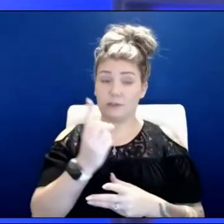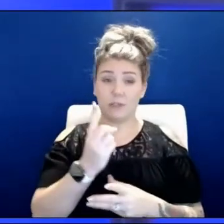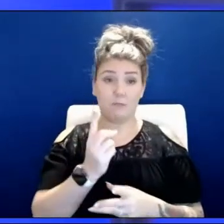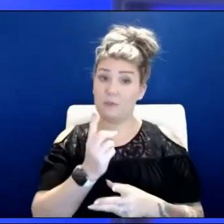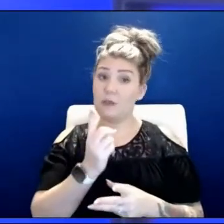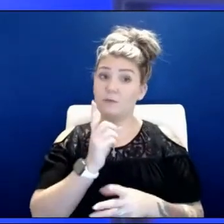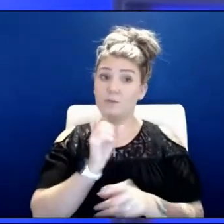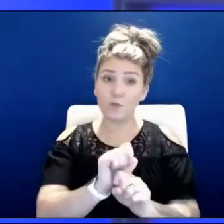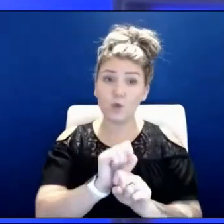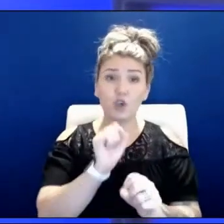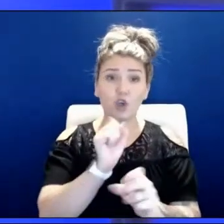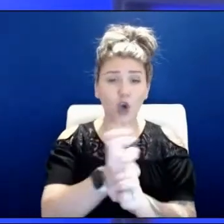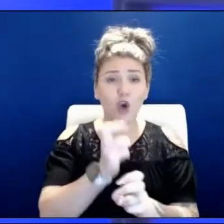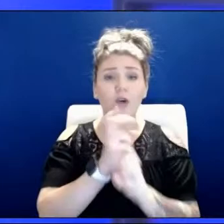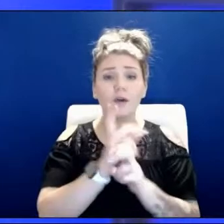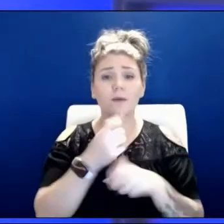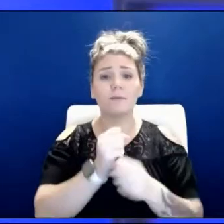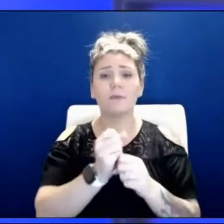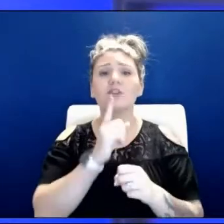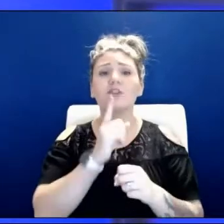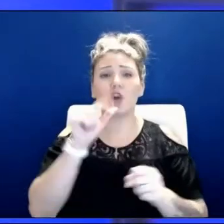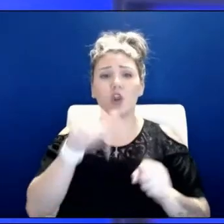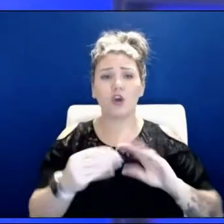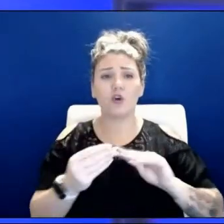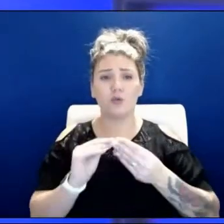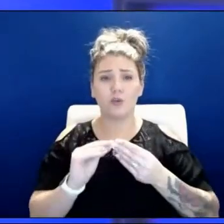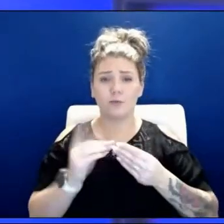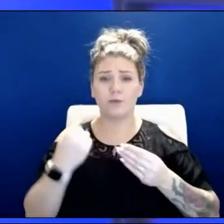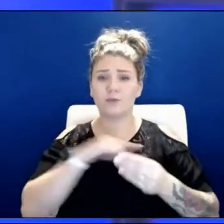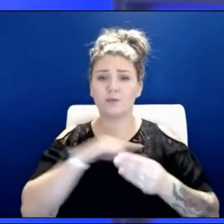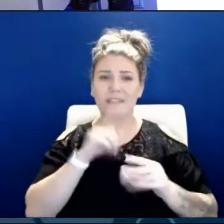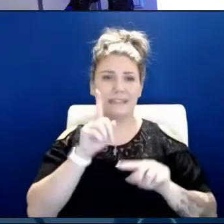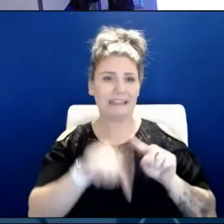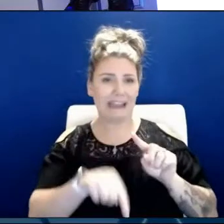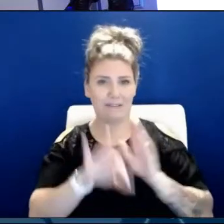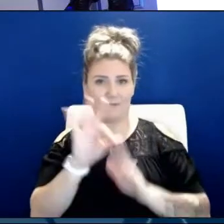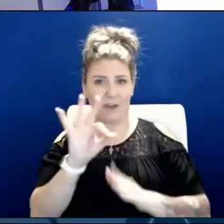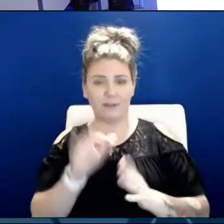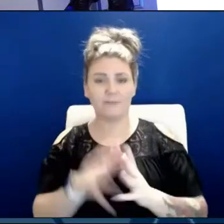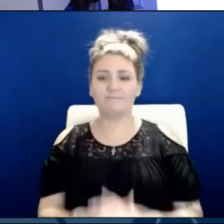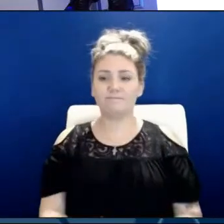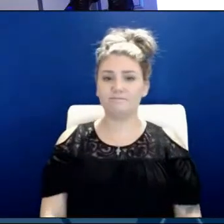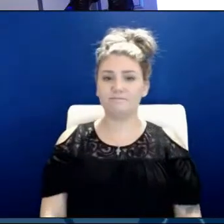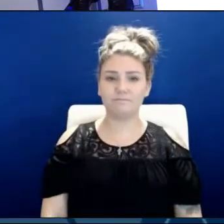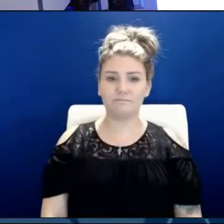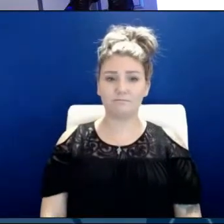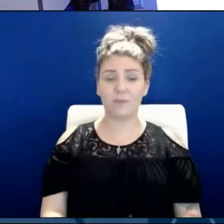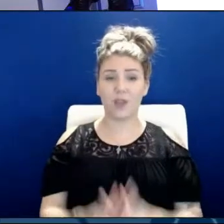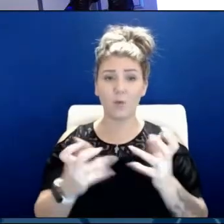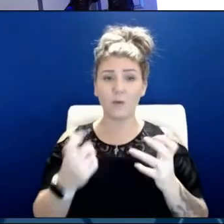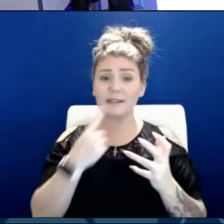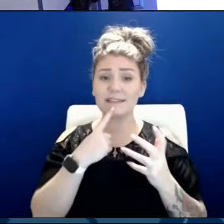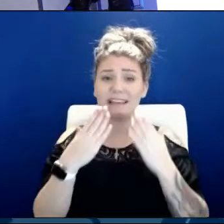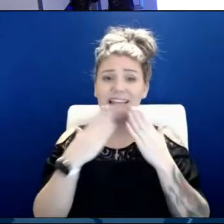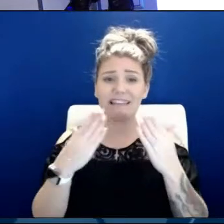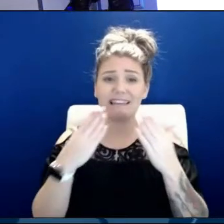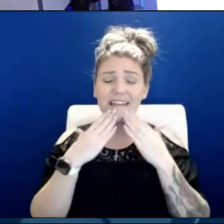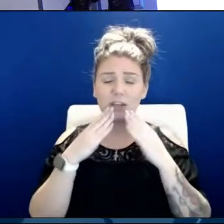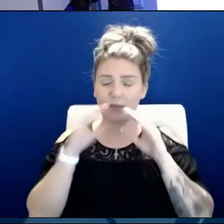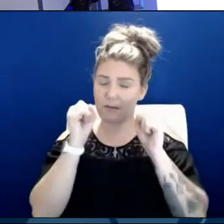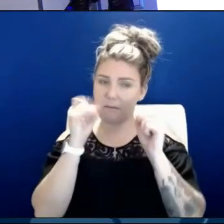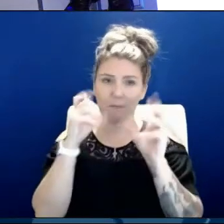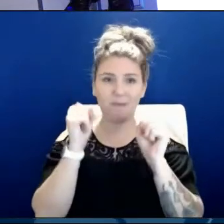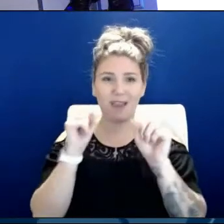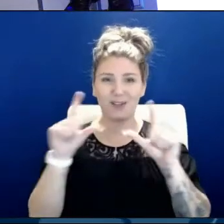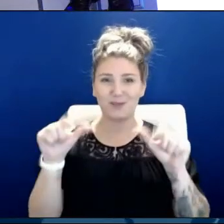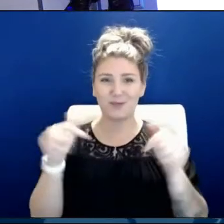we have low numbers of patients that we can't find out what happened. Well, I want to say thanks to this amazing group of people. And